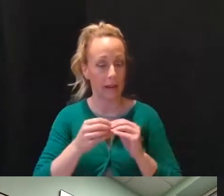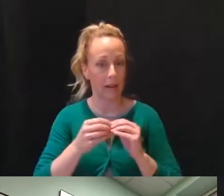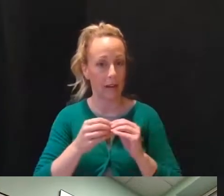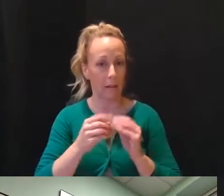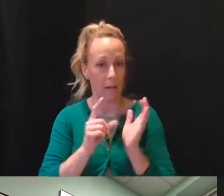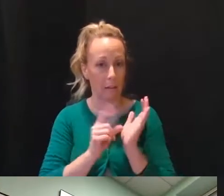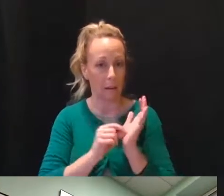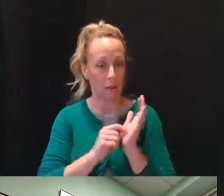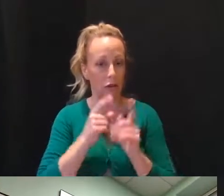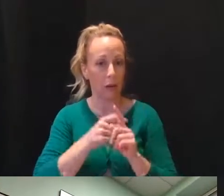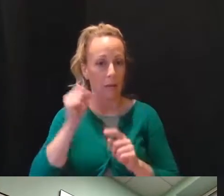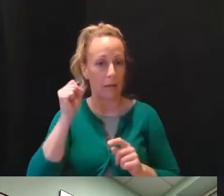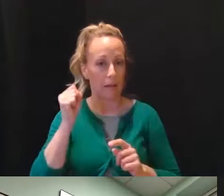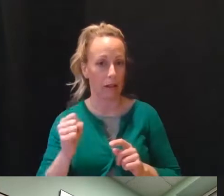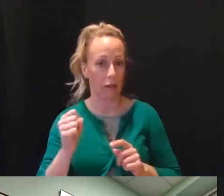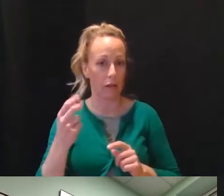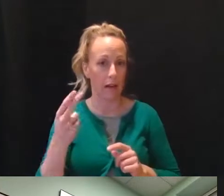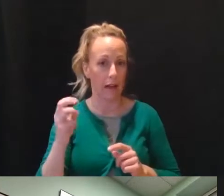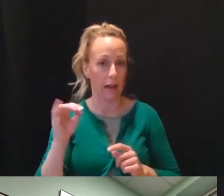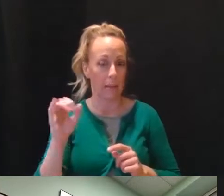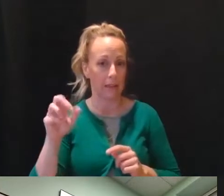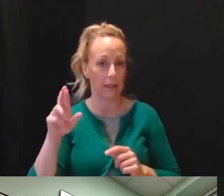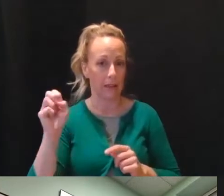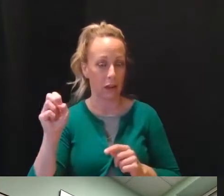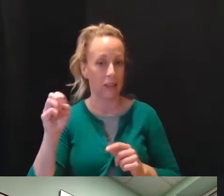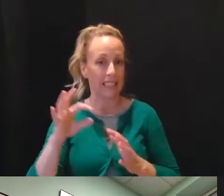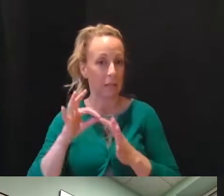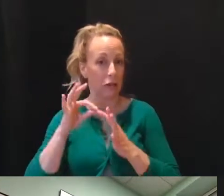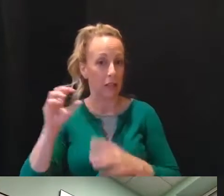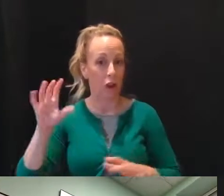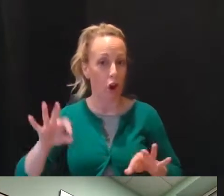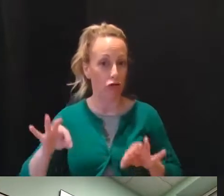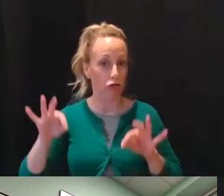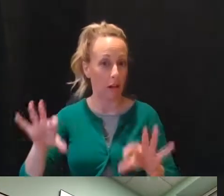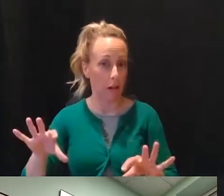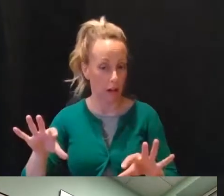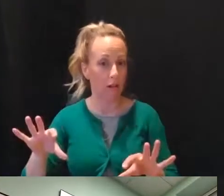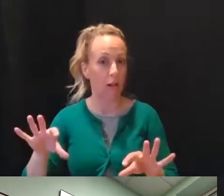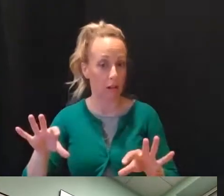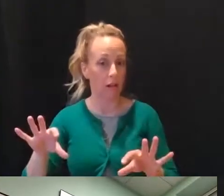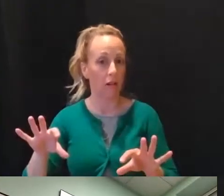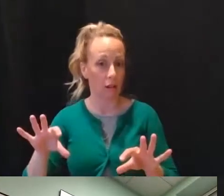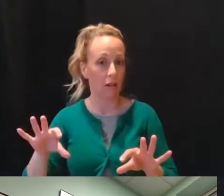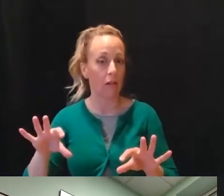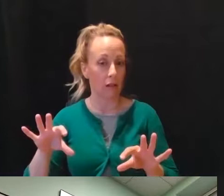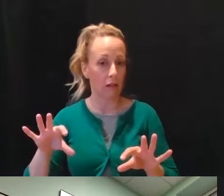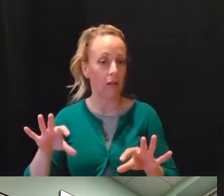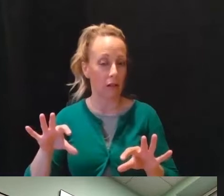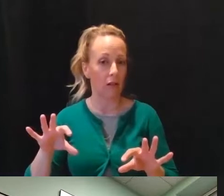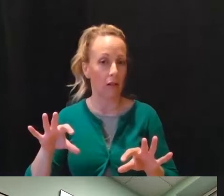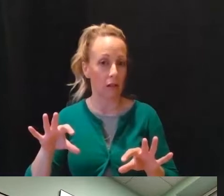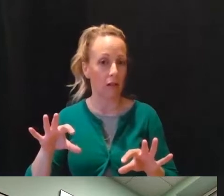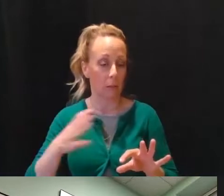Southern Hemisphere, especially Australia, where my impression is people adhere better